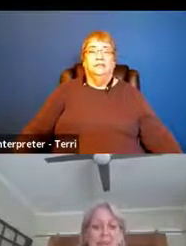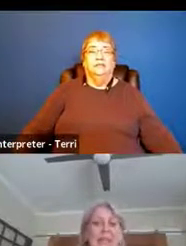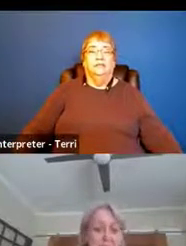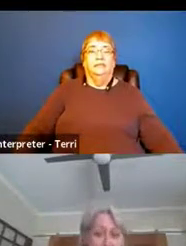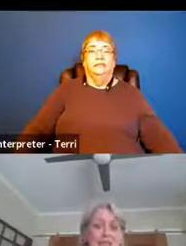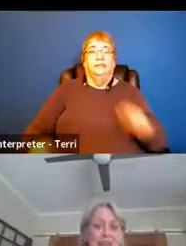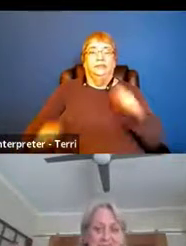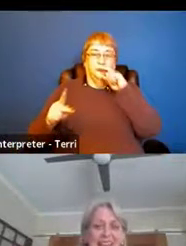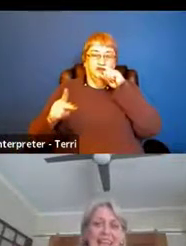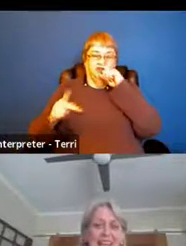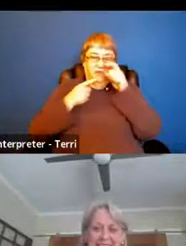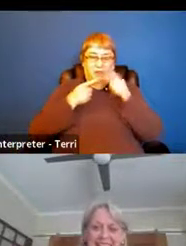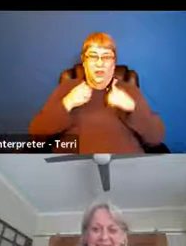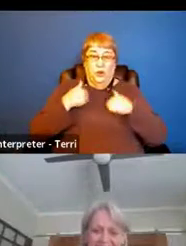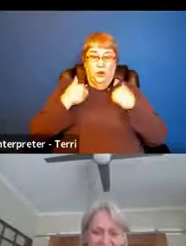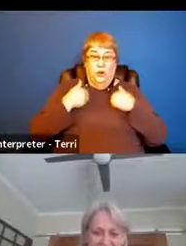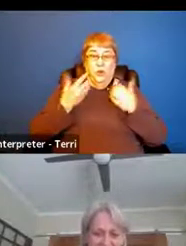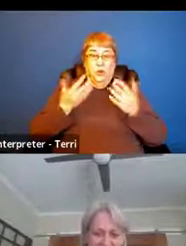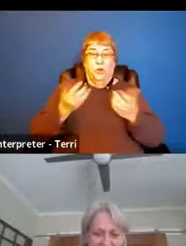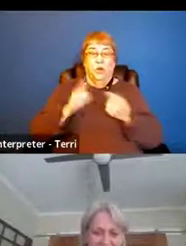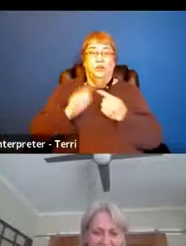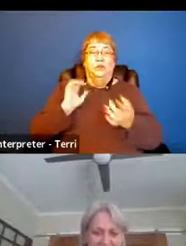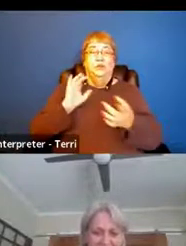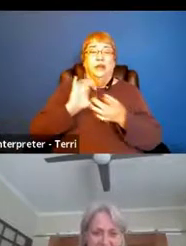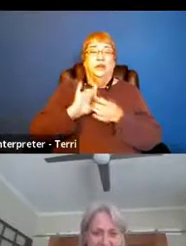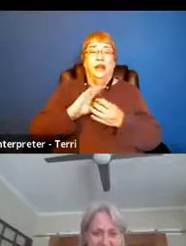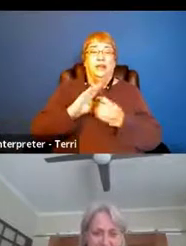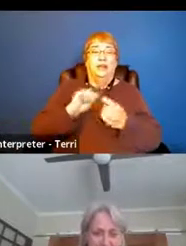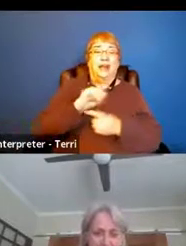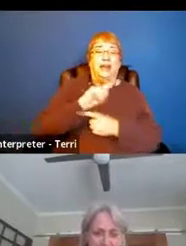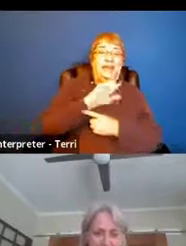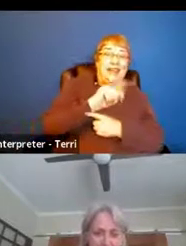Okay. Are youth wanting to connect by text or telehall?